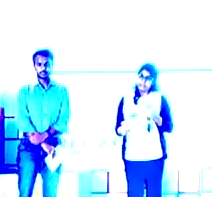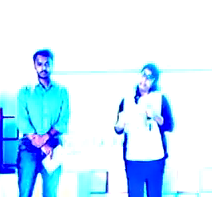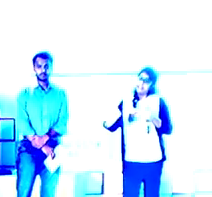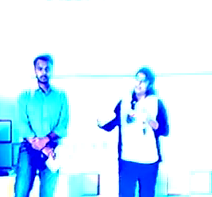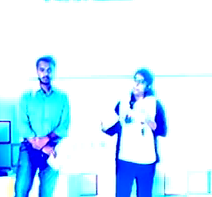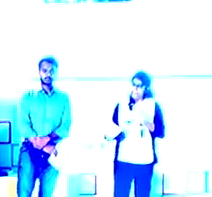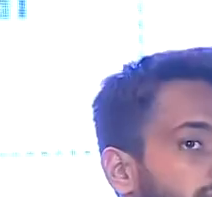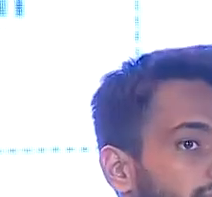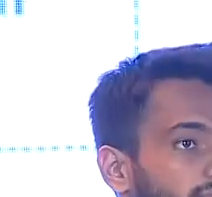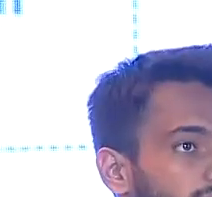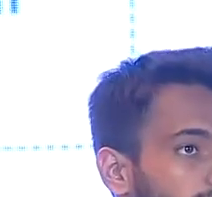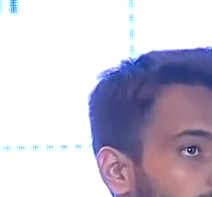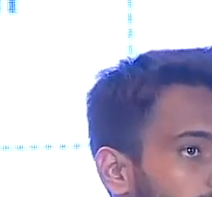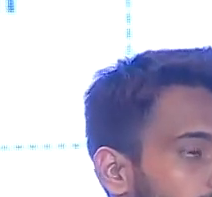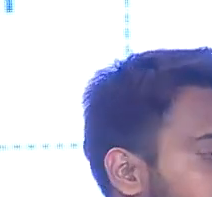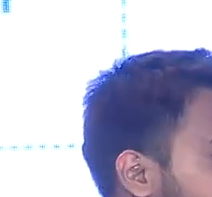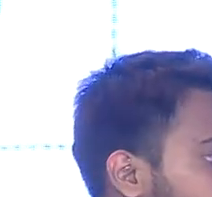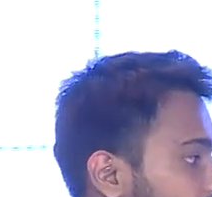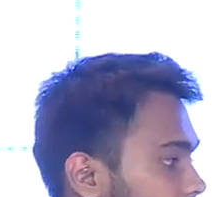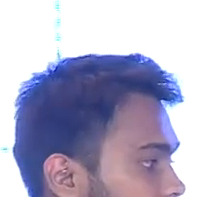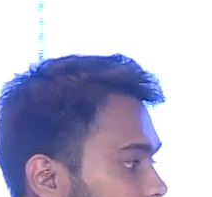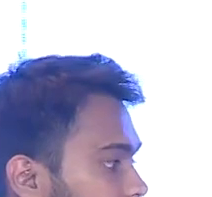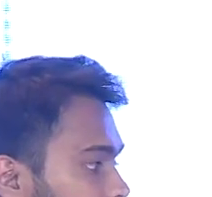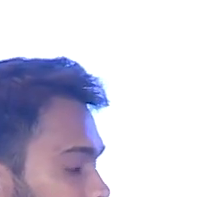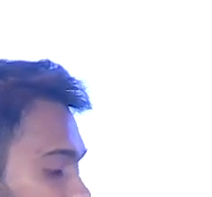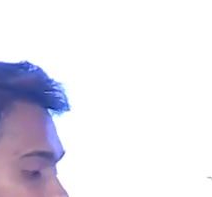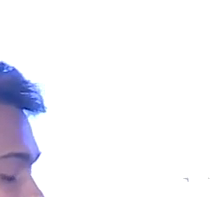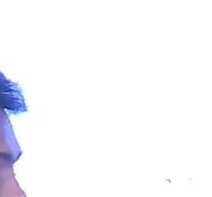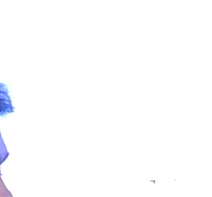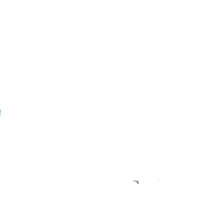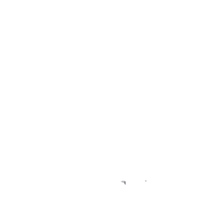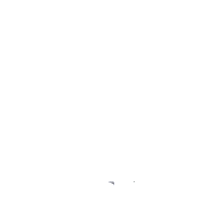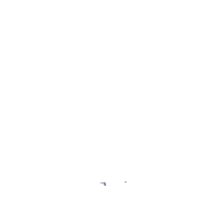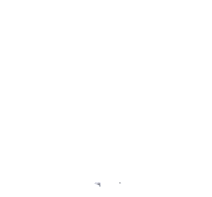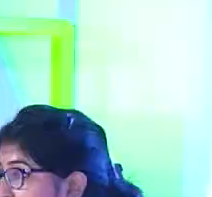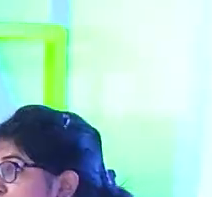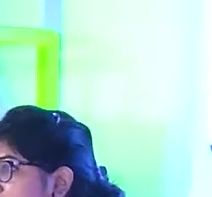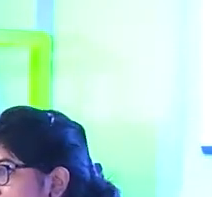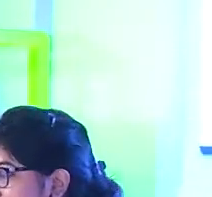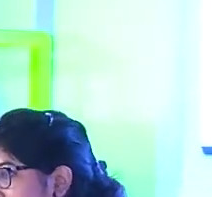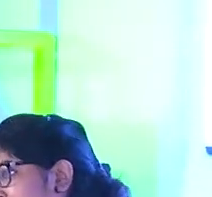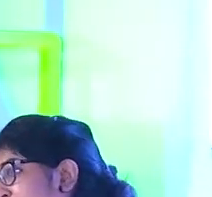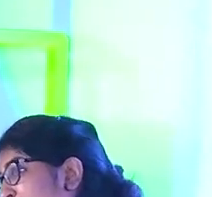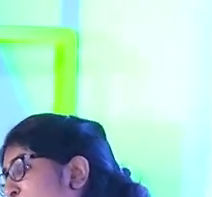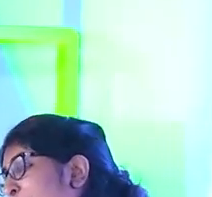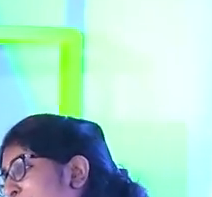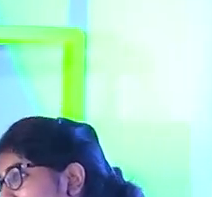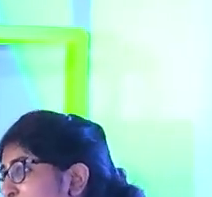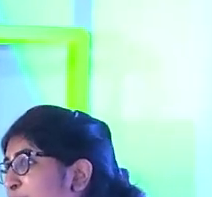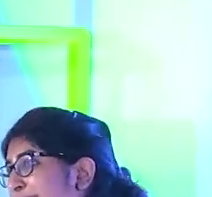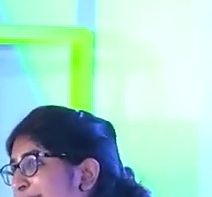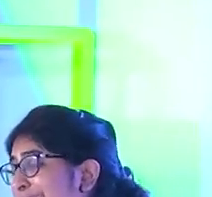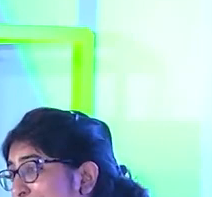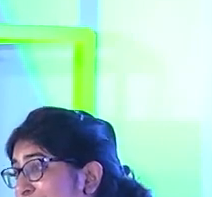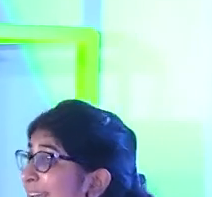excluded is in the playground. And Aditi wants to solve this problem, and she builds these fabulous, inclusive playgrounds which go beyond